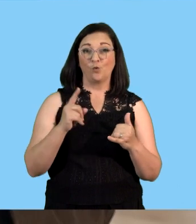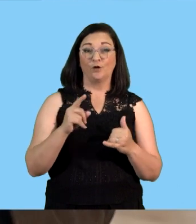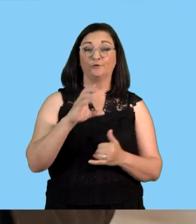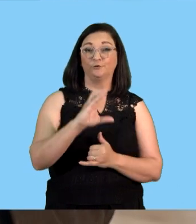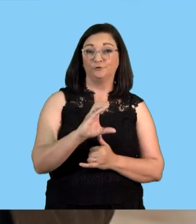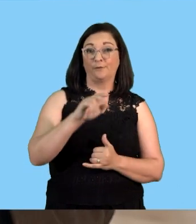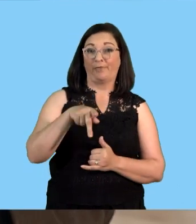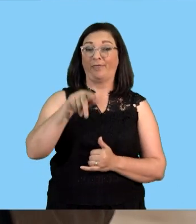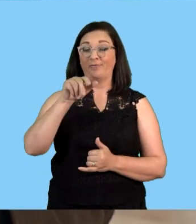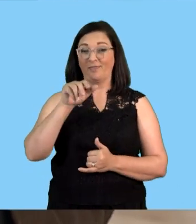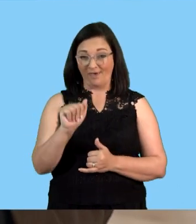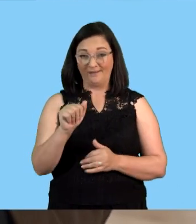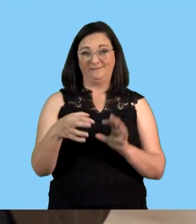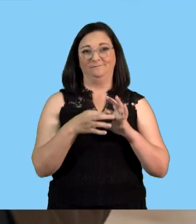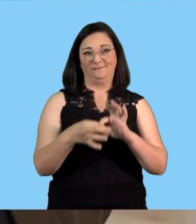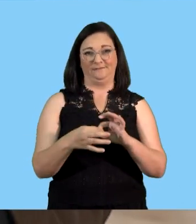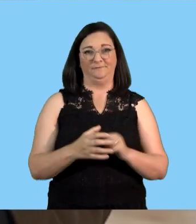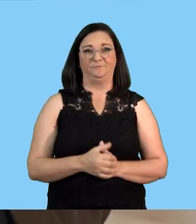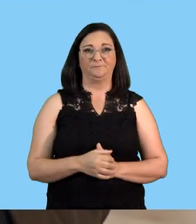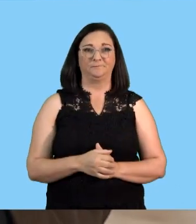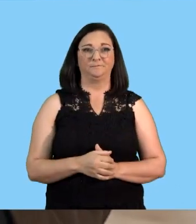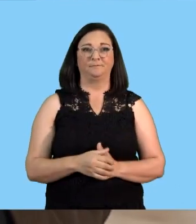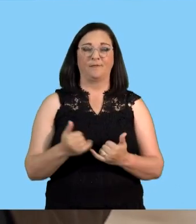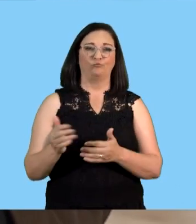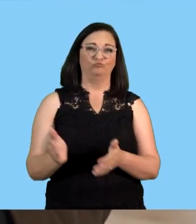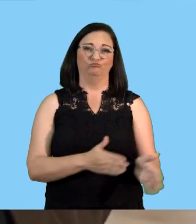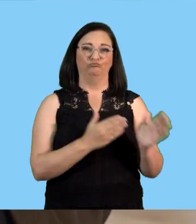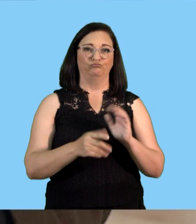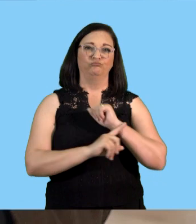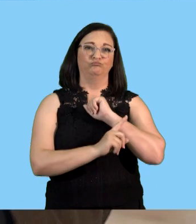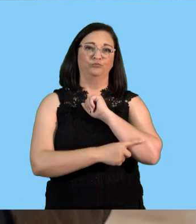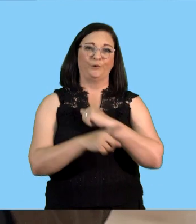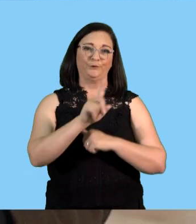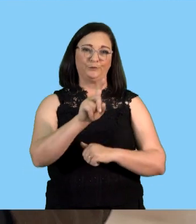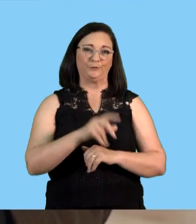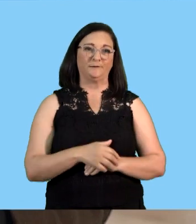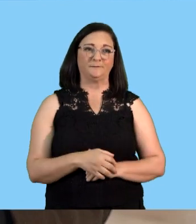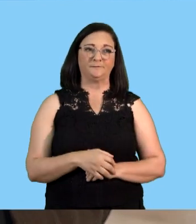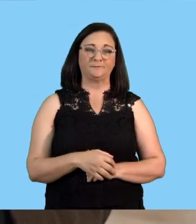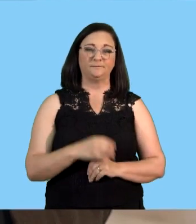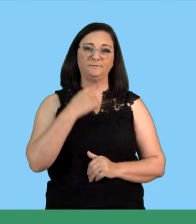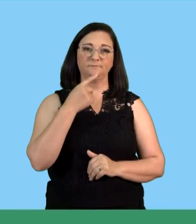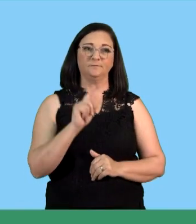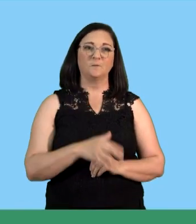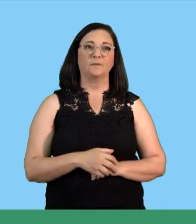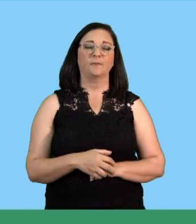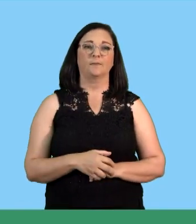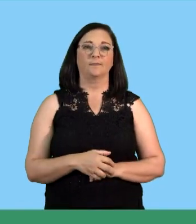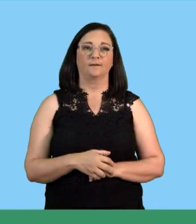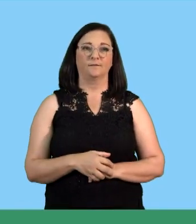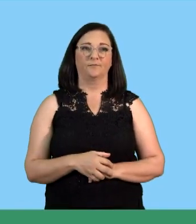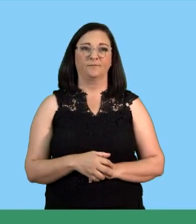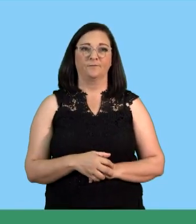what? To the Consumer Protection Act. Right, let's move on to the last question. Right, it says